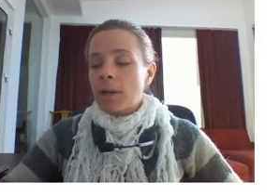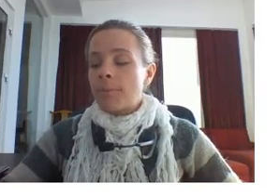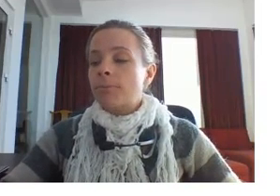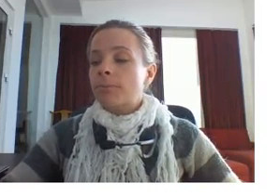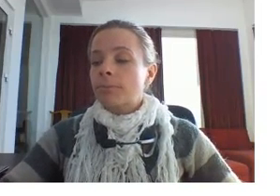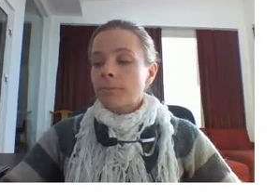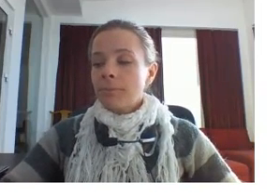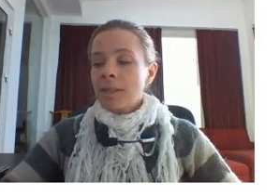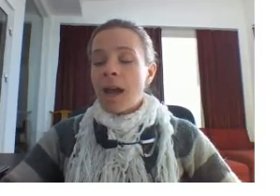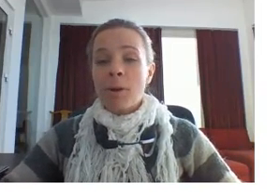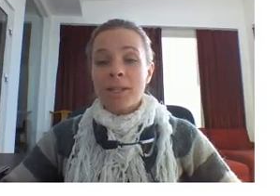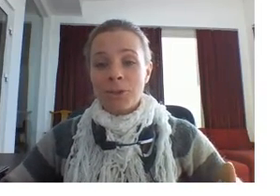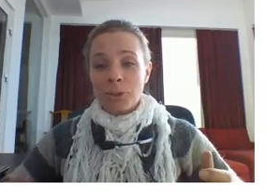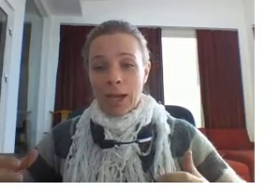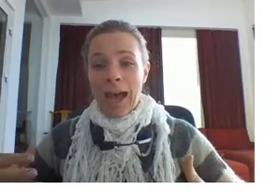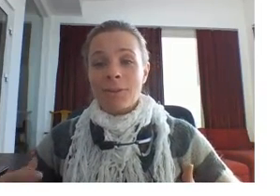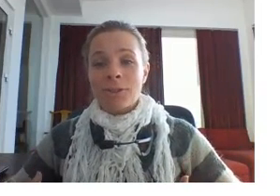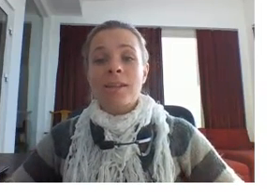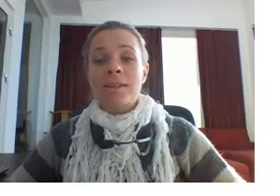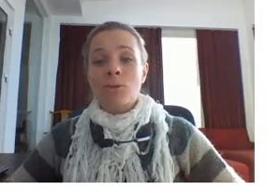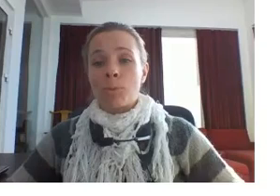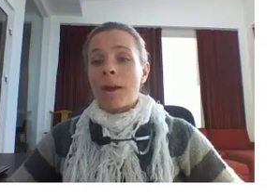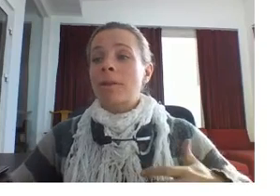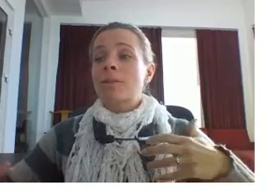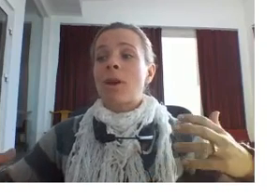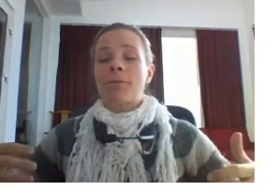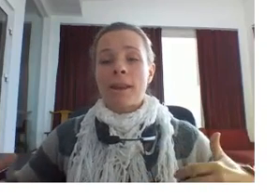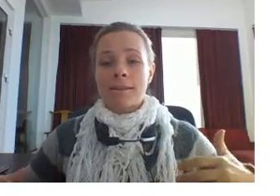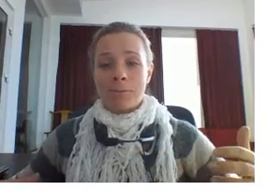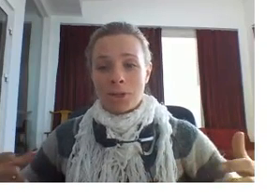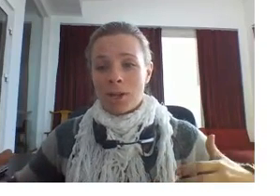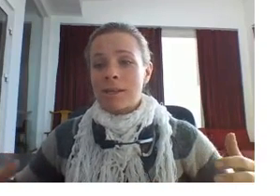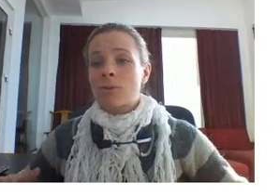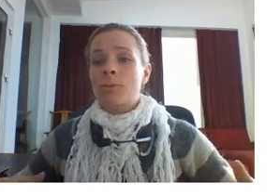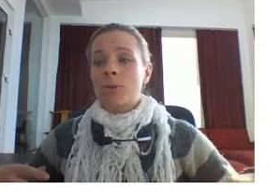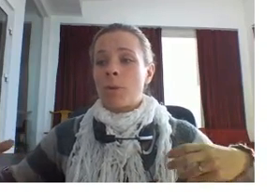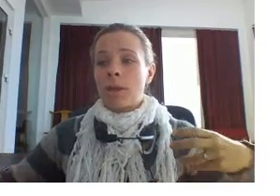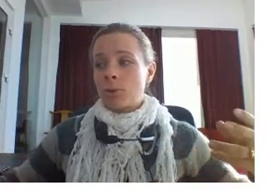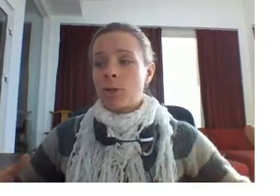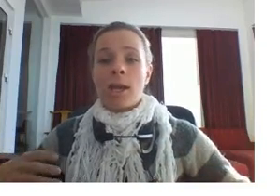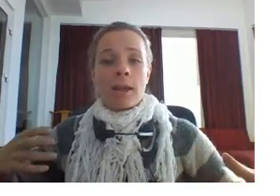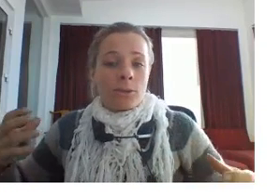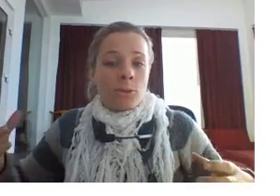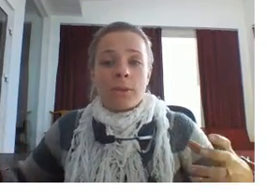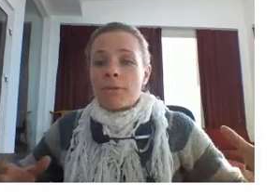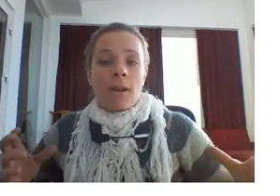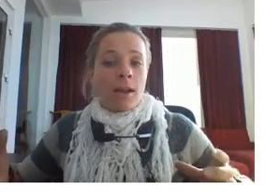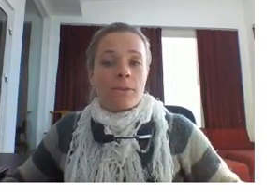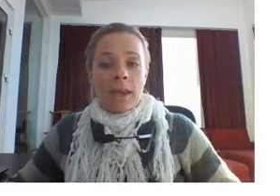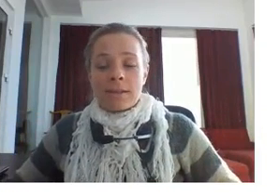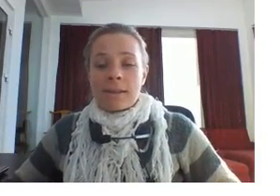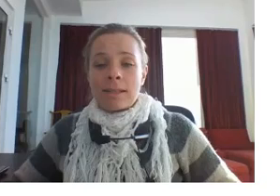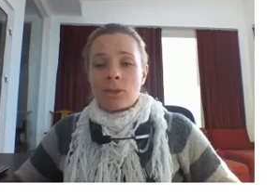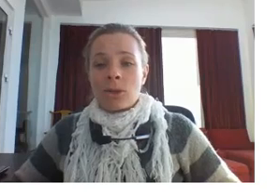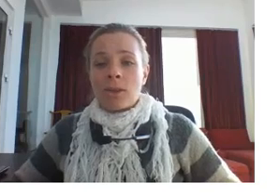I wanted to have a Chinese group, I wanted to have friends in my Chinese group so we could do different